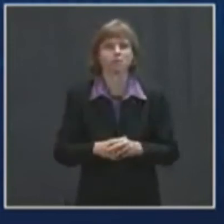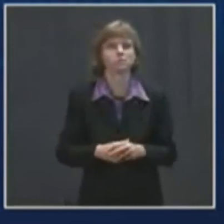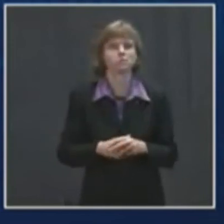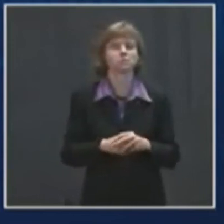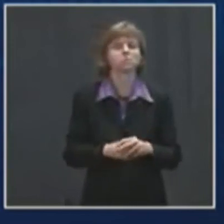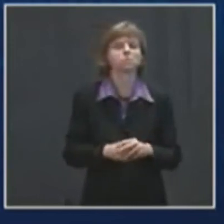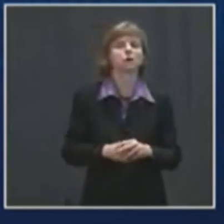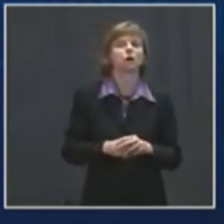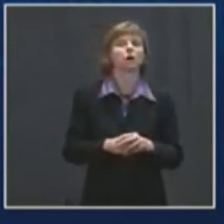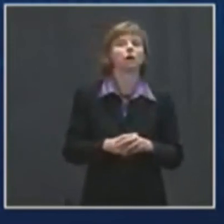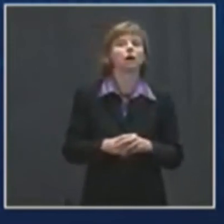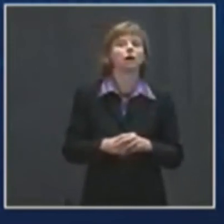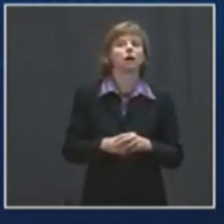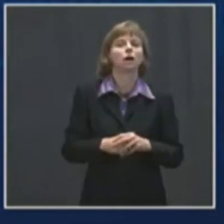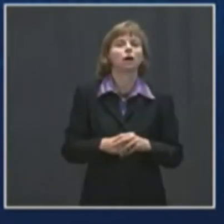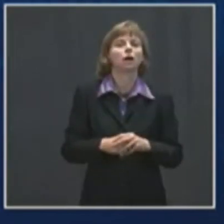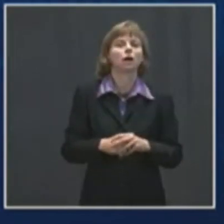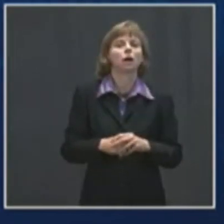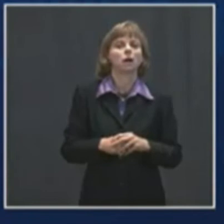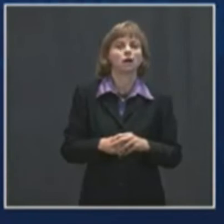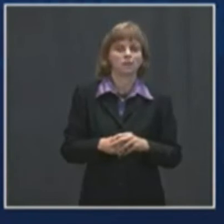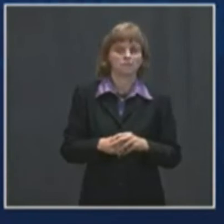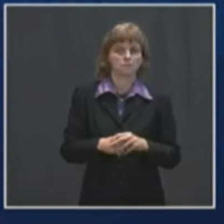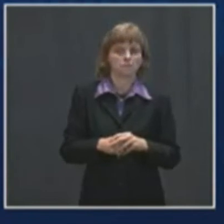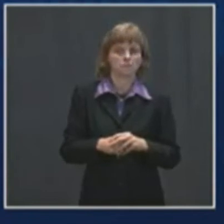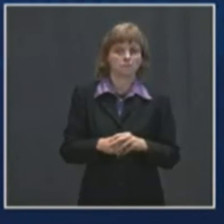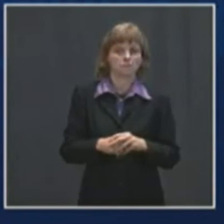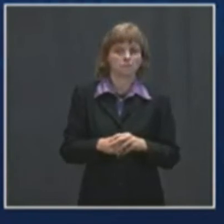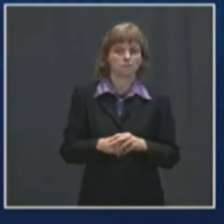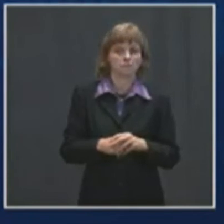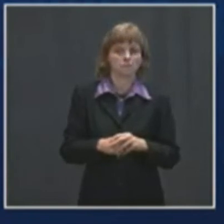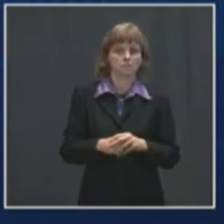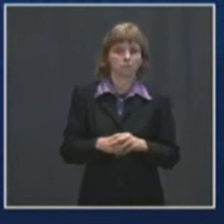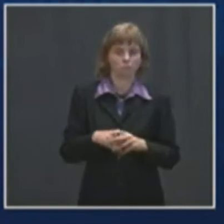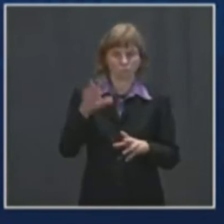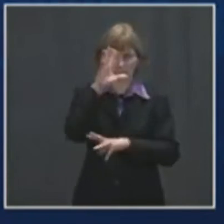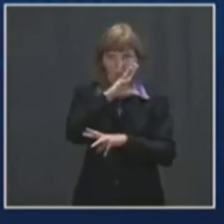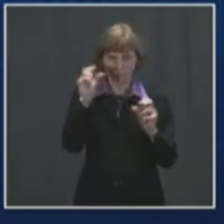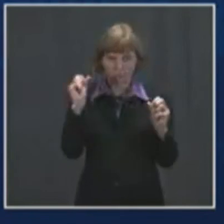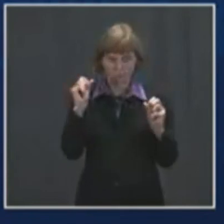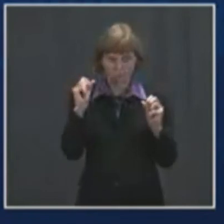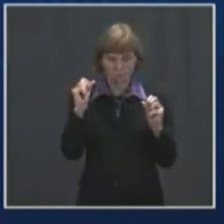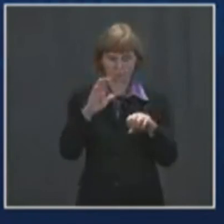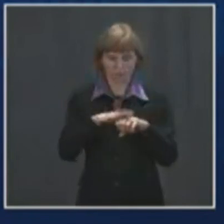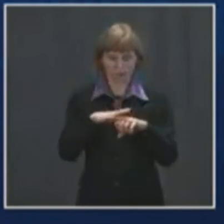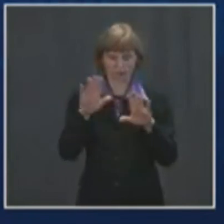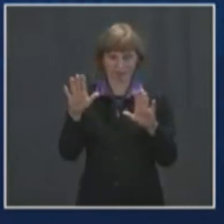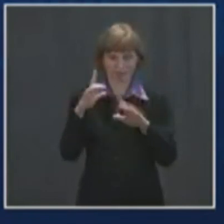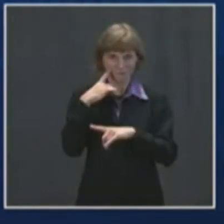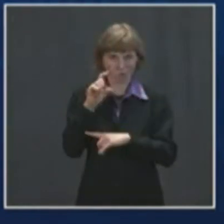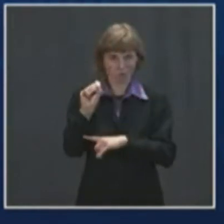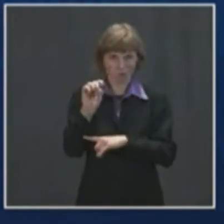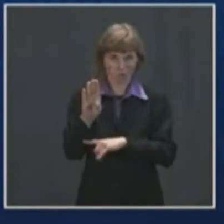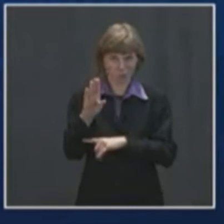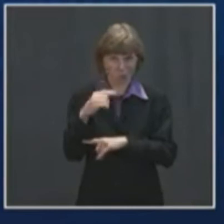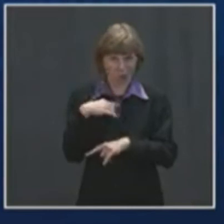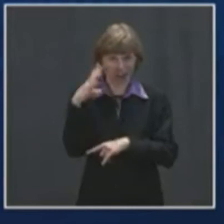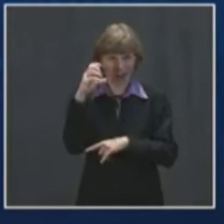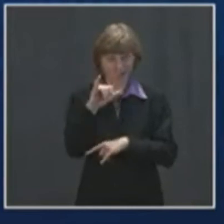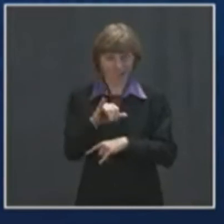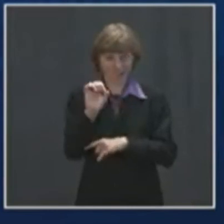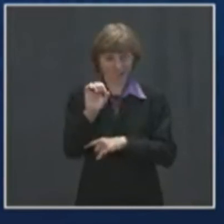So we know the President's doing an interview before the Super Bowl on Sunday. I mean, I'm guessing that's going to be an opportunity to reach a